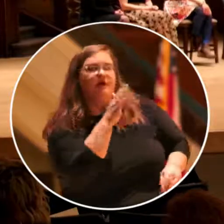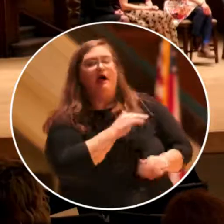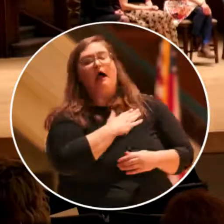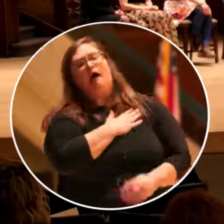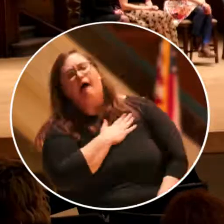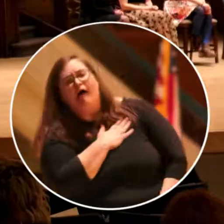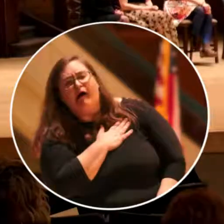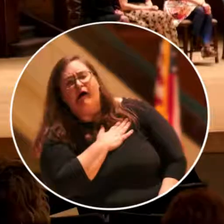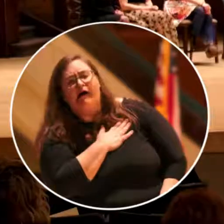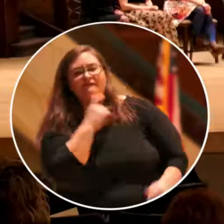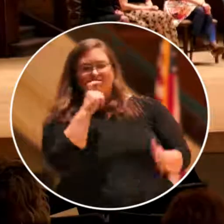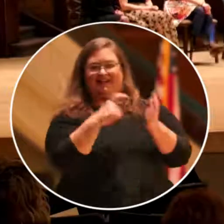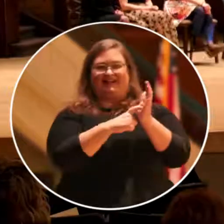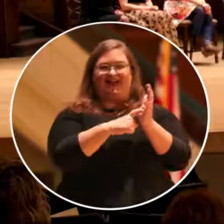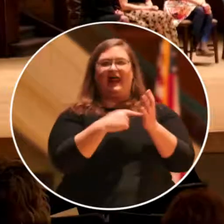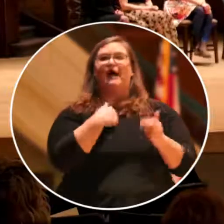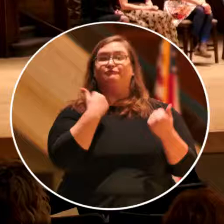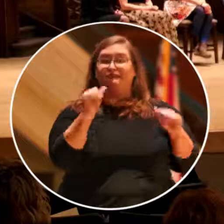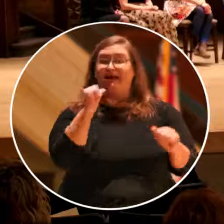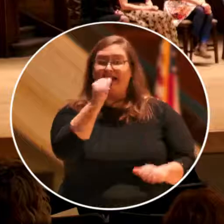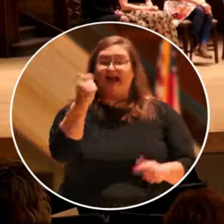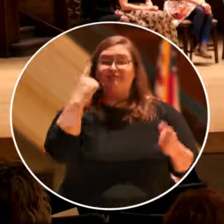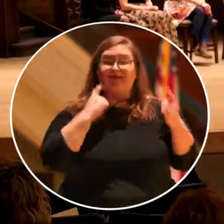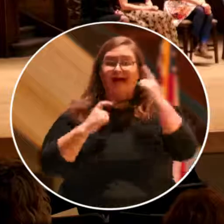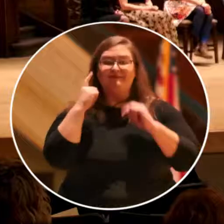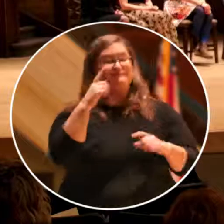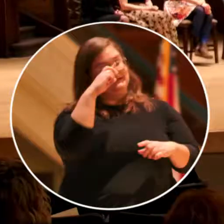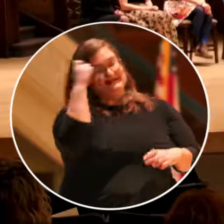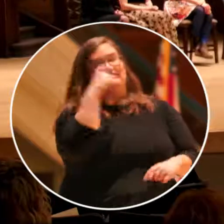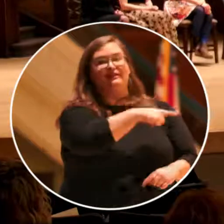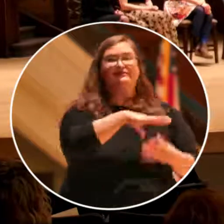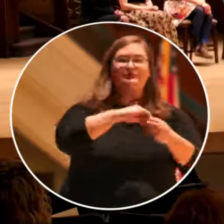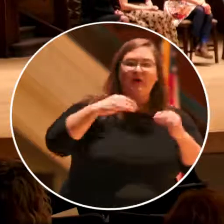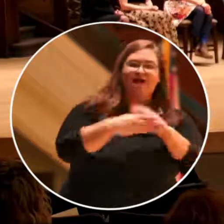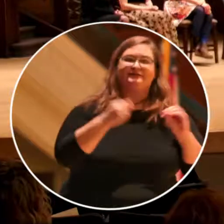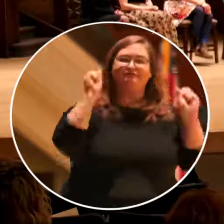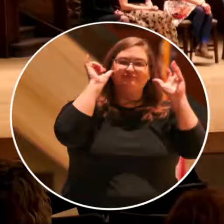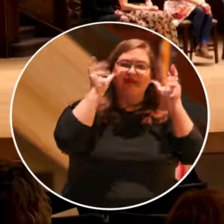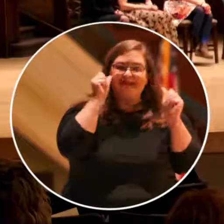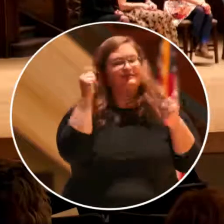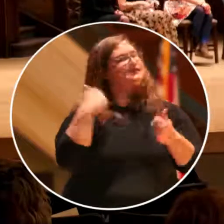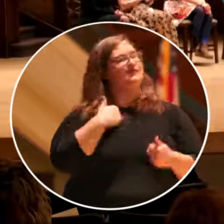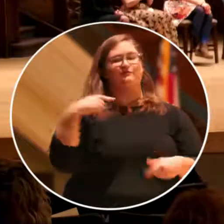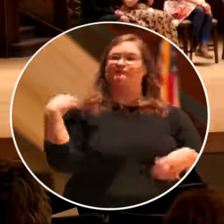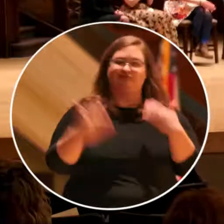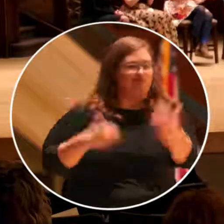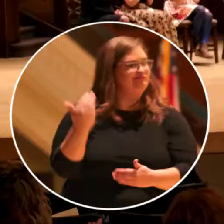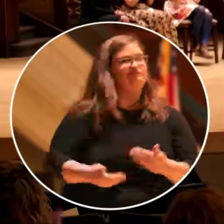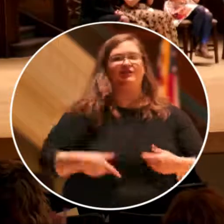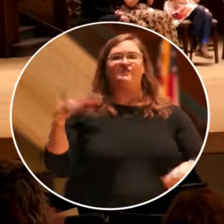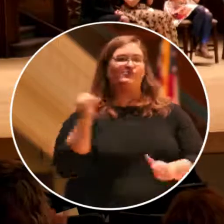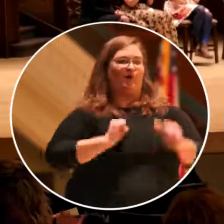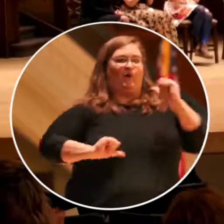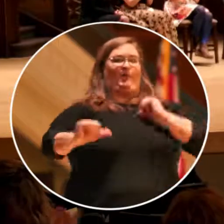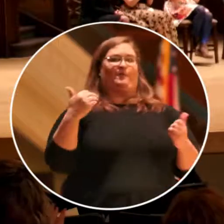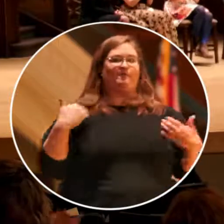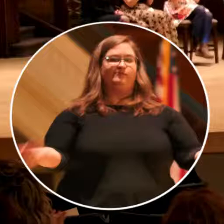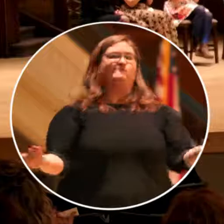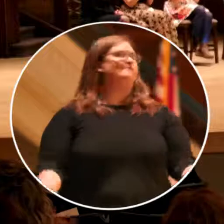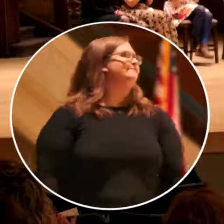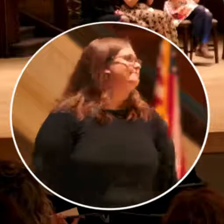And recognize that I'm trying not to cry because these stories are amazing. So let's get to it. Let's get to the show.